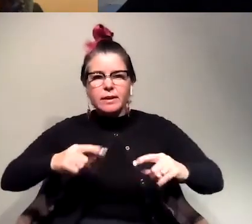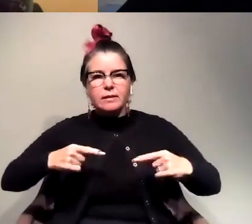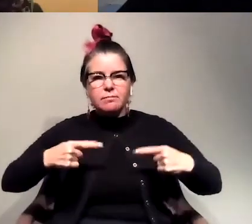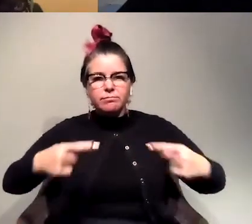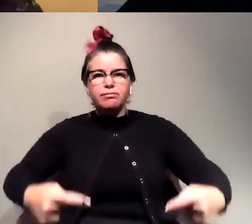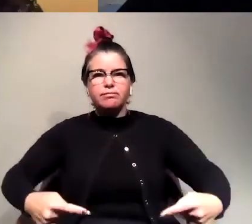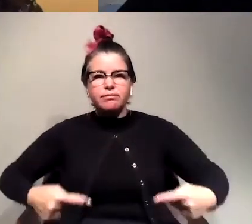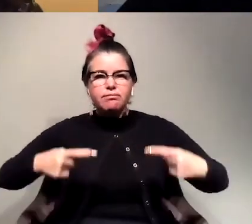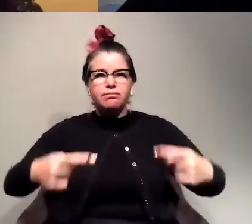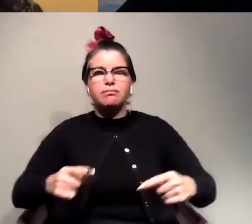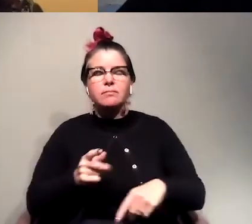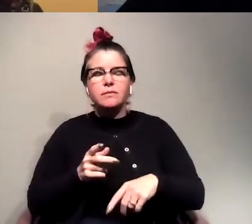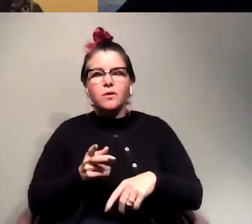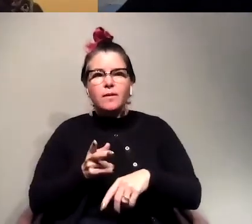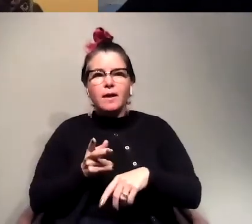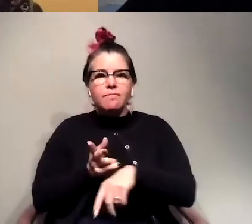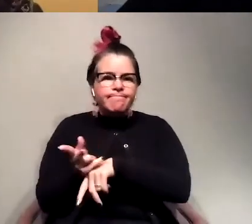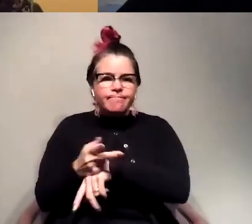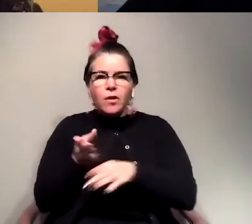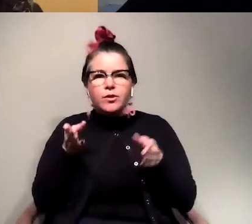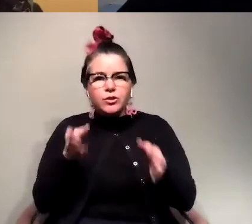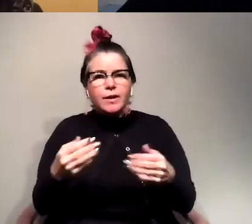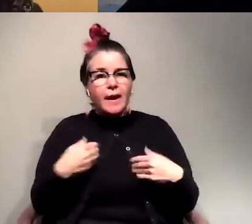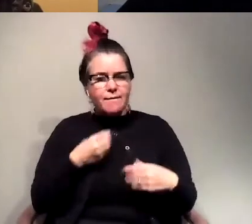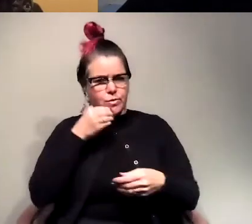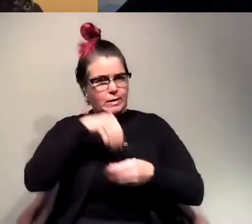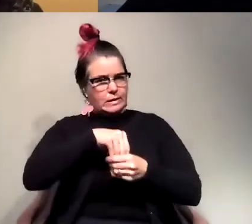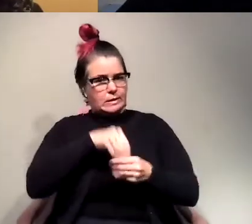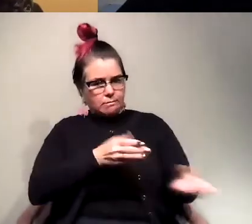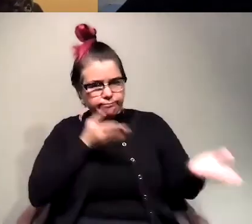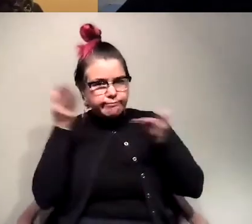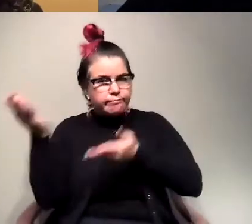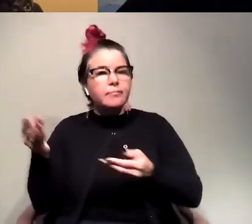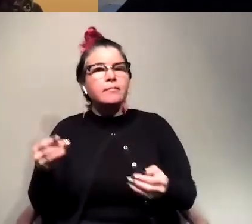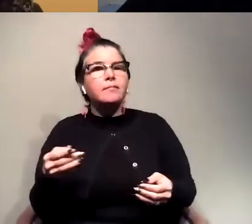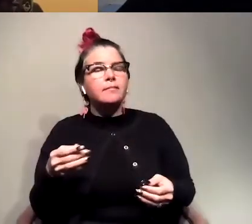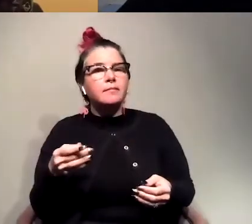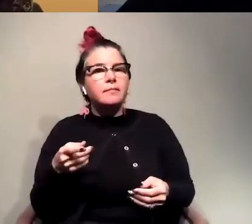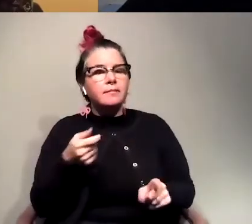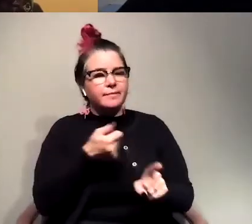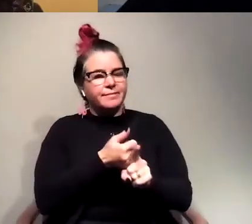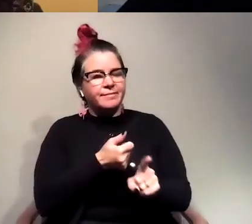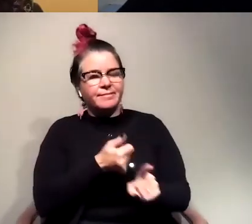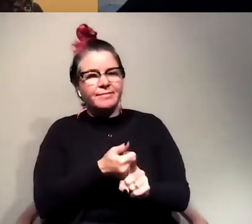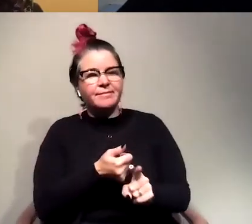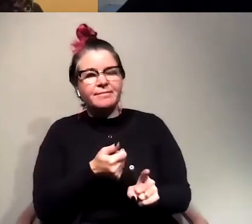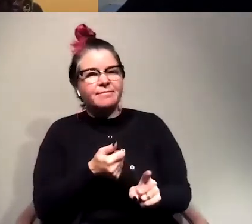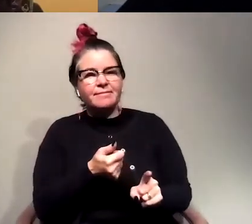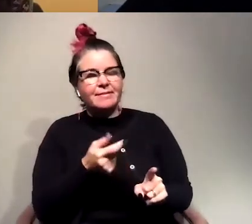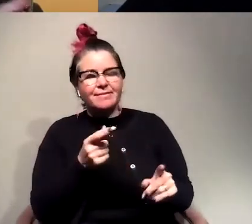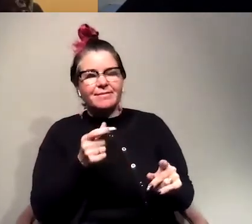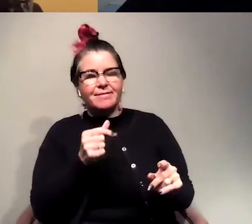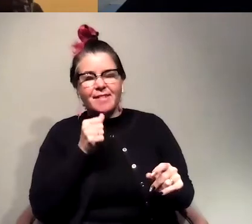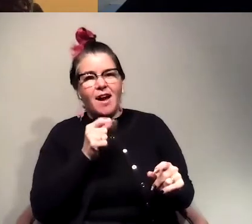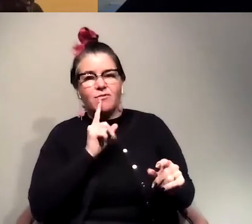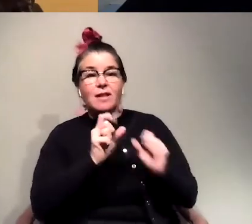they go down the street, and, they have food inside. But what they don't really advertise when they